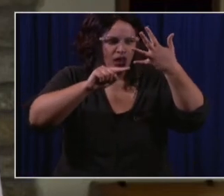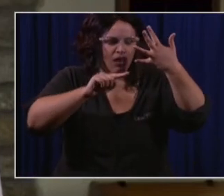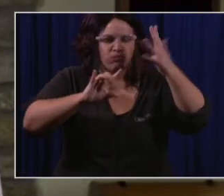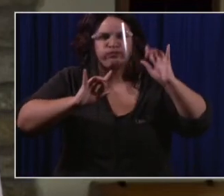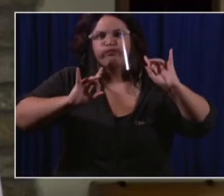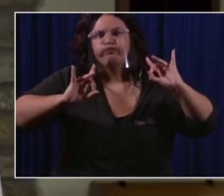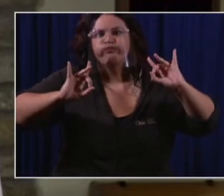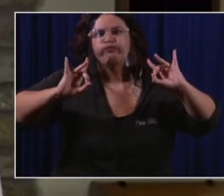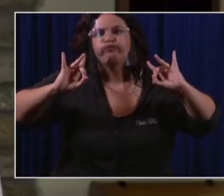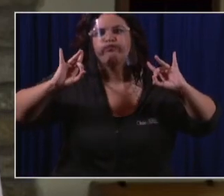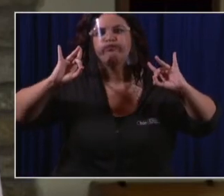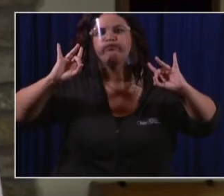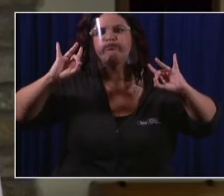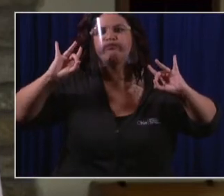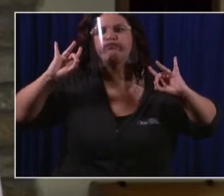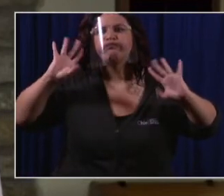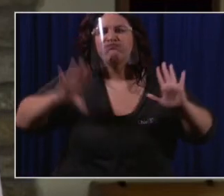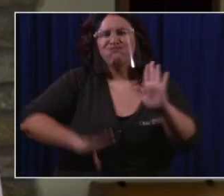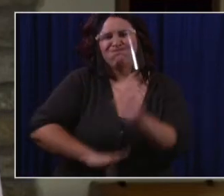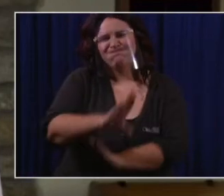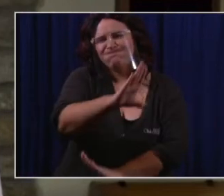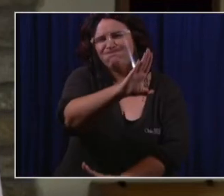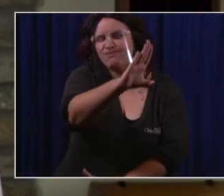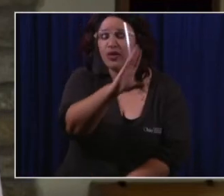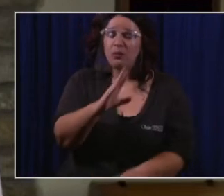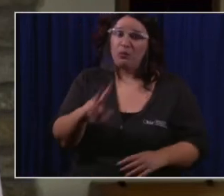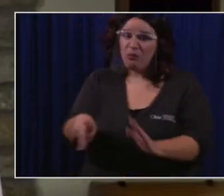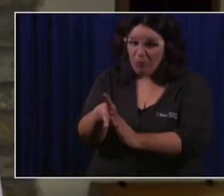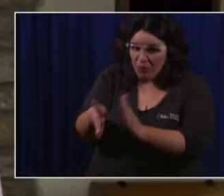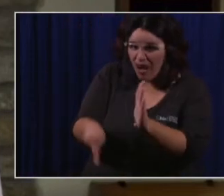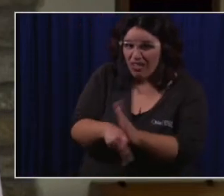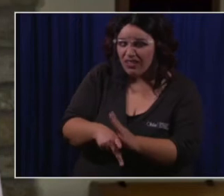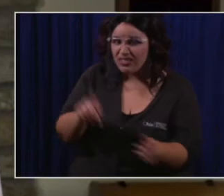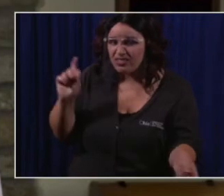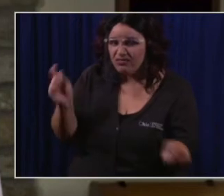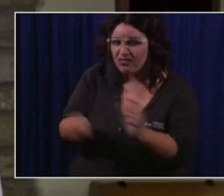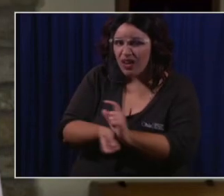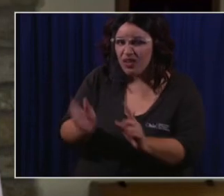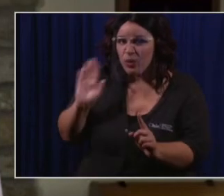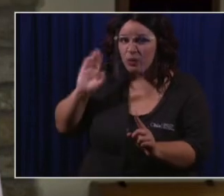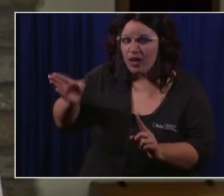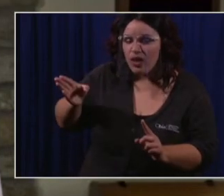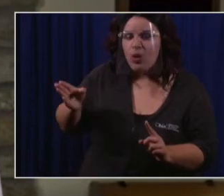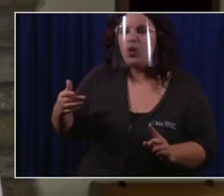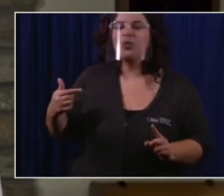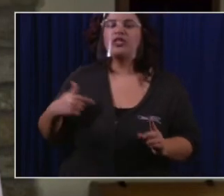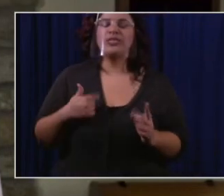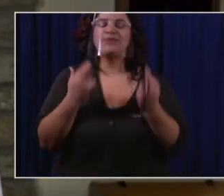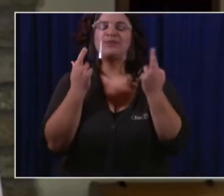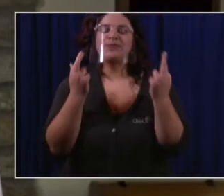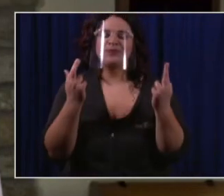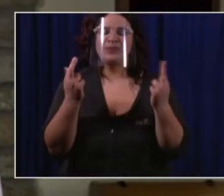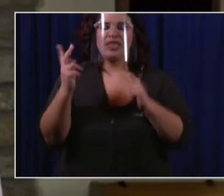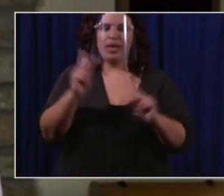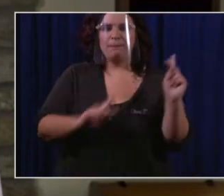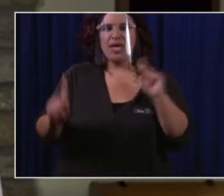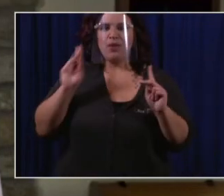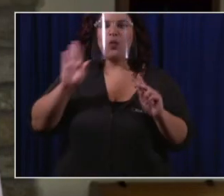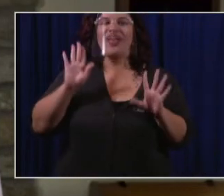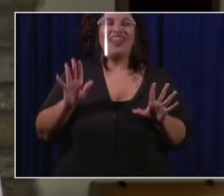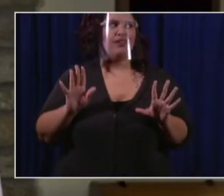or strategic change underway, or are we just kind of betting it all that people change their habits this late in the